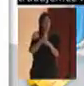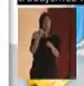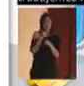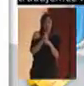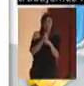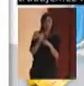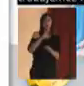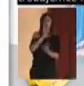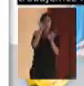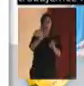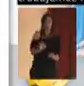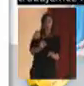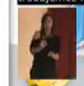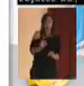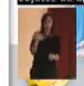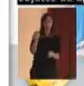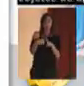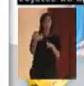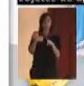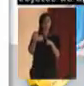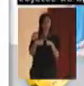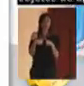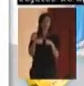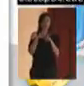have to work formally in learning